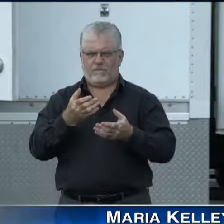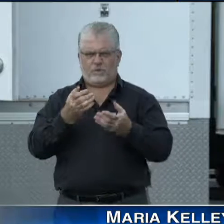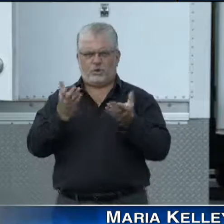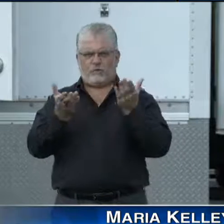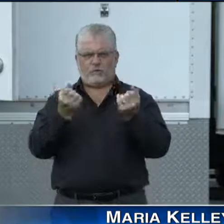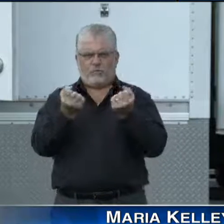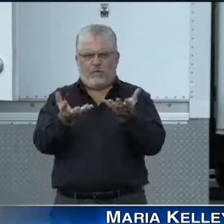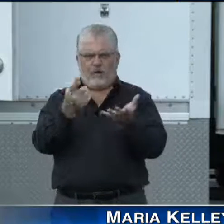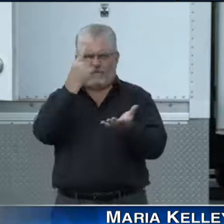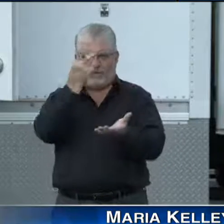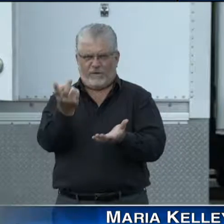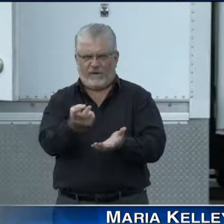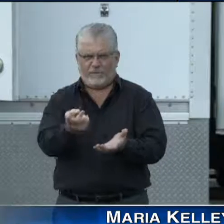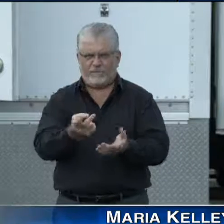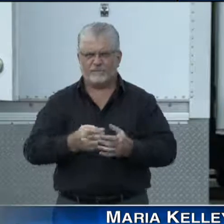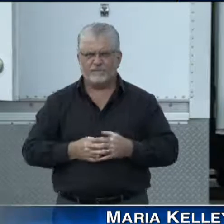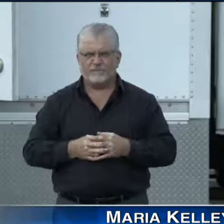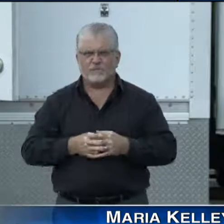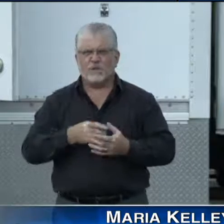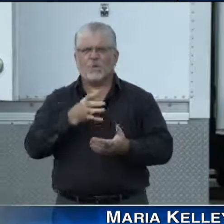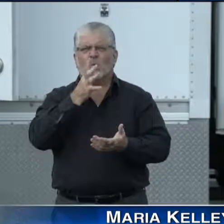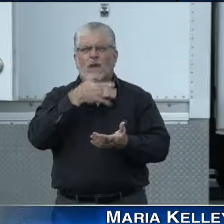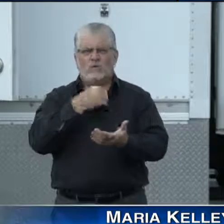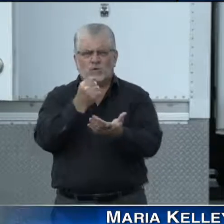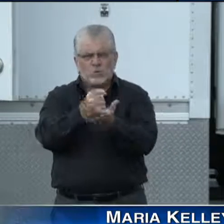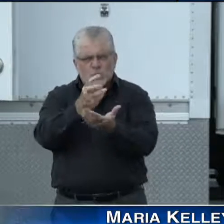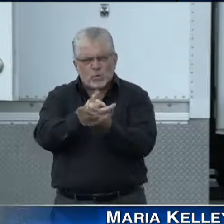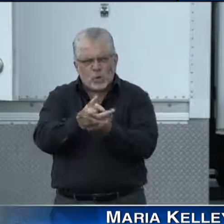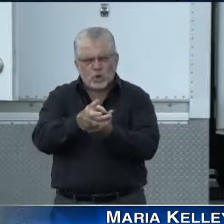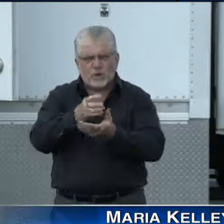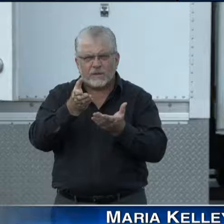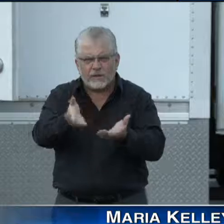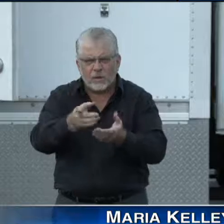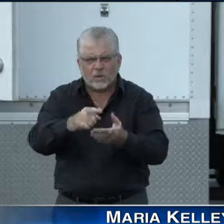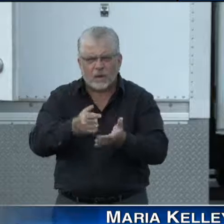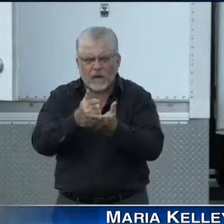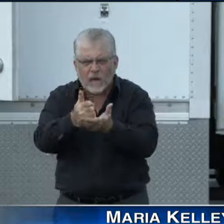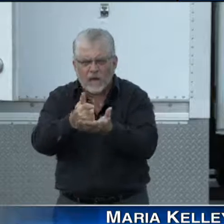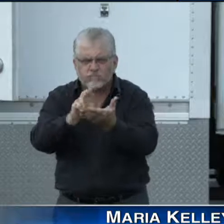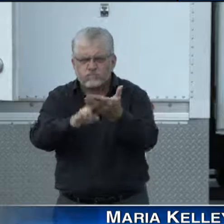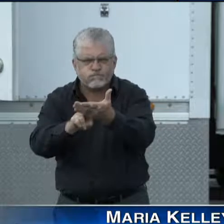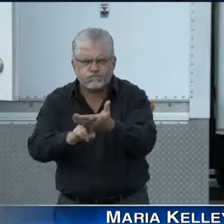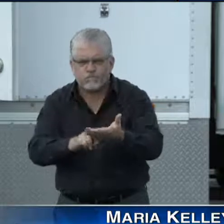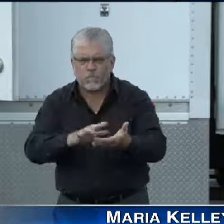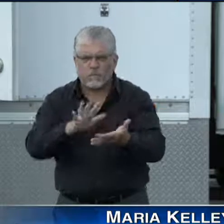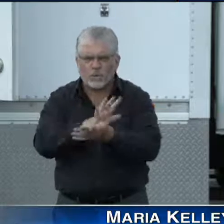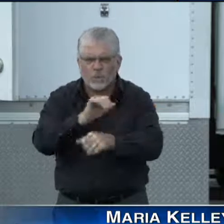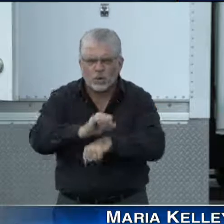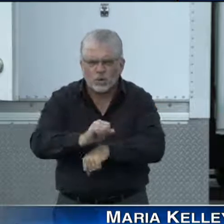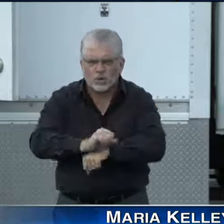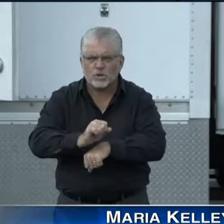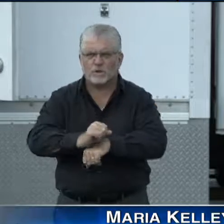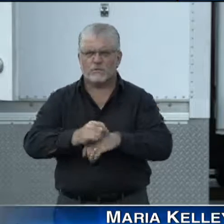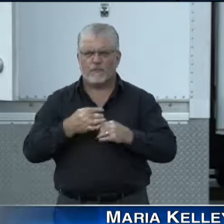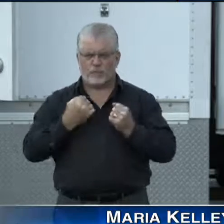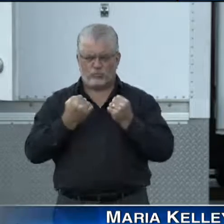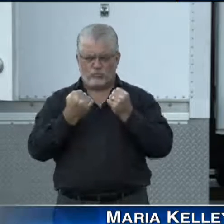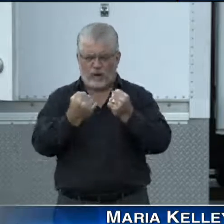with registration, drive-up testing, and curbside walk-up testing. Staff will remain vigilant